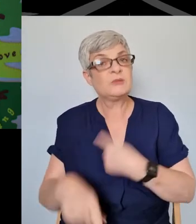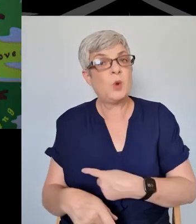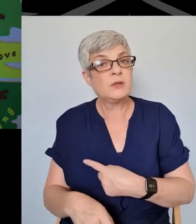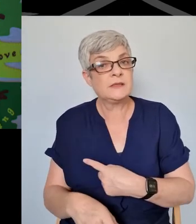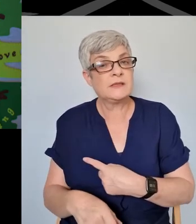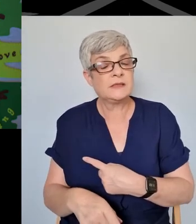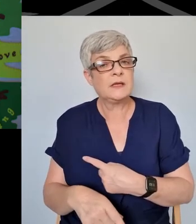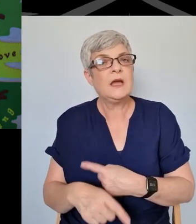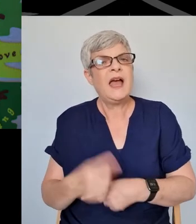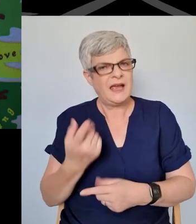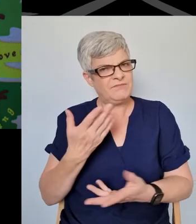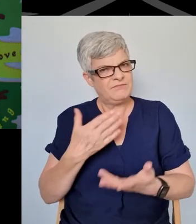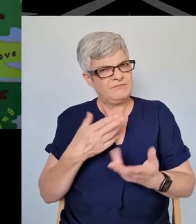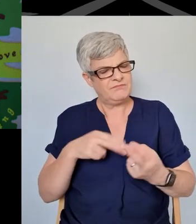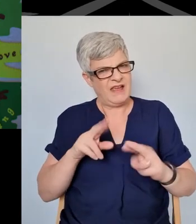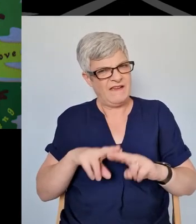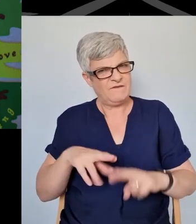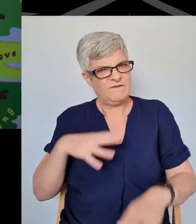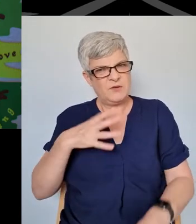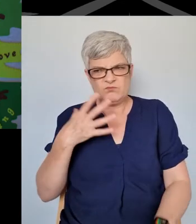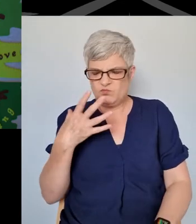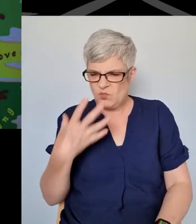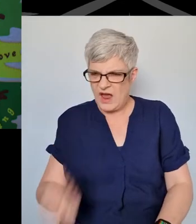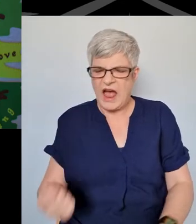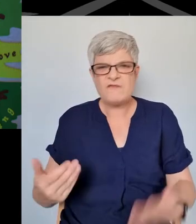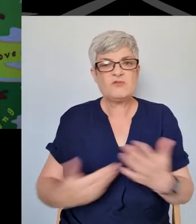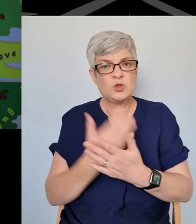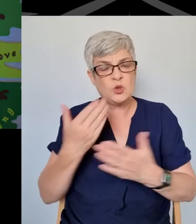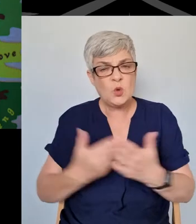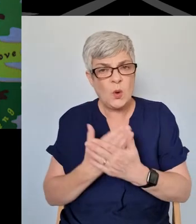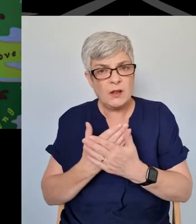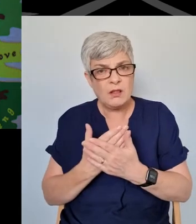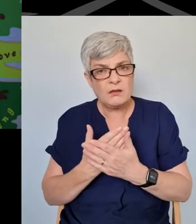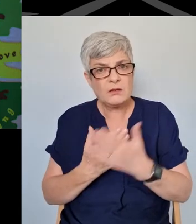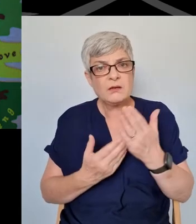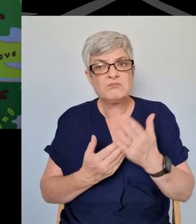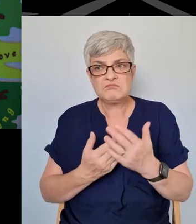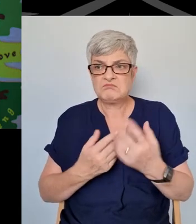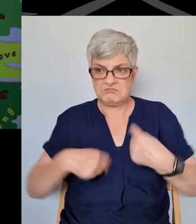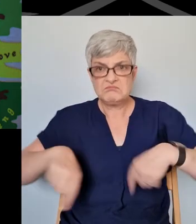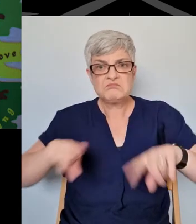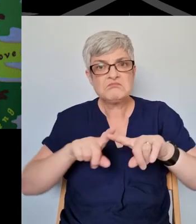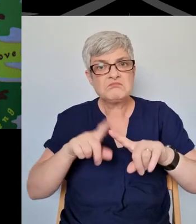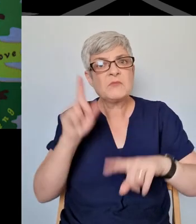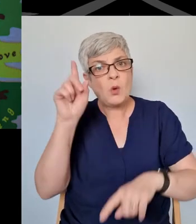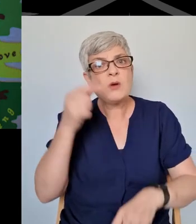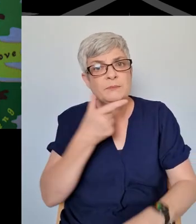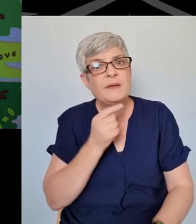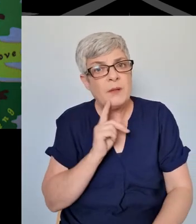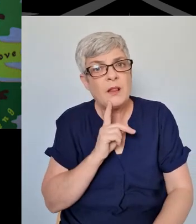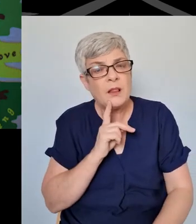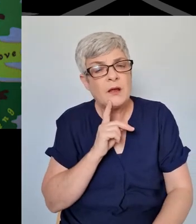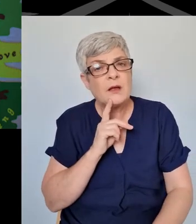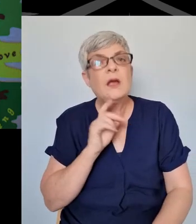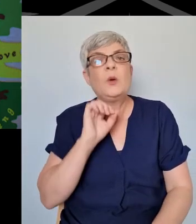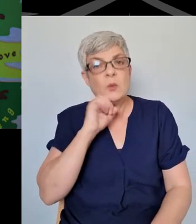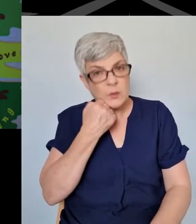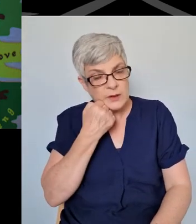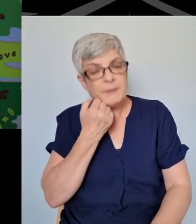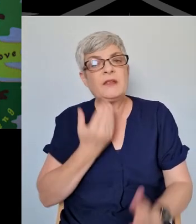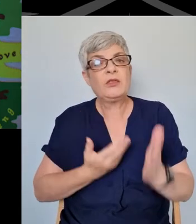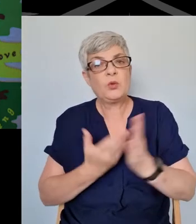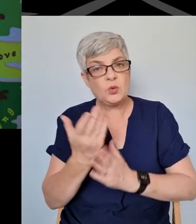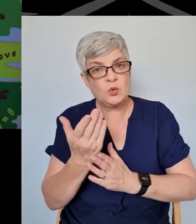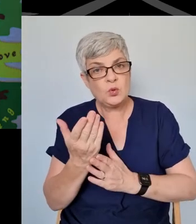And if there is to be a renewal among the people of God, it'll come through His Word being